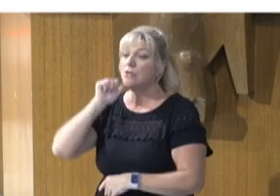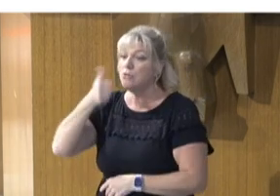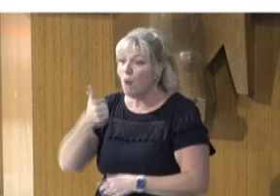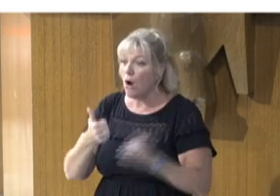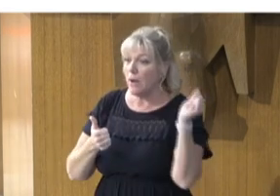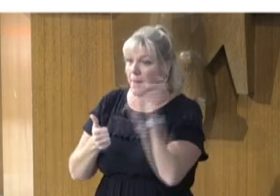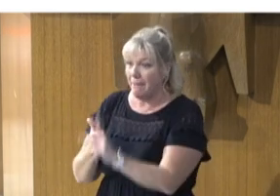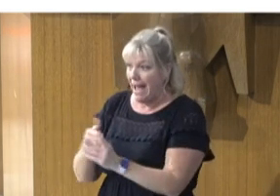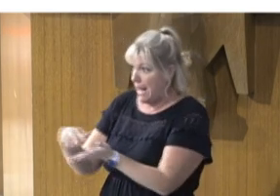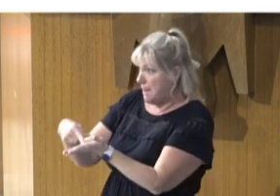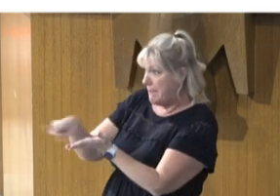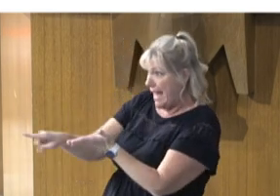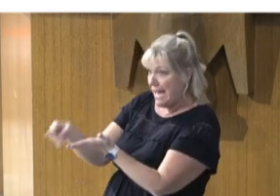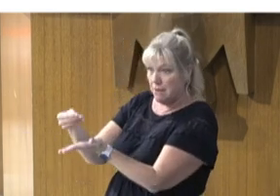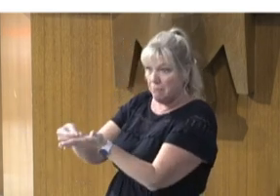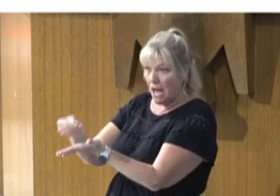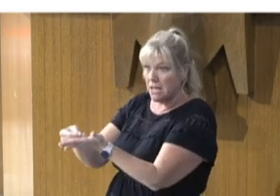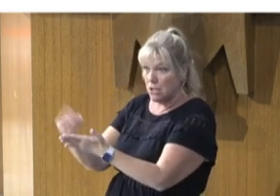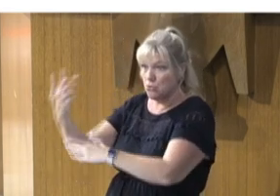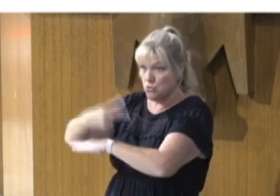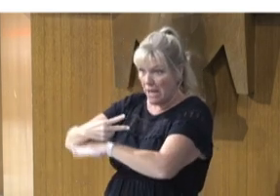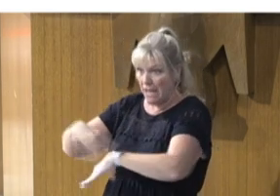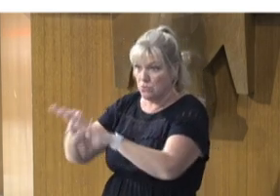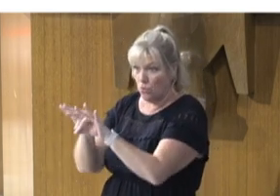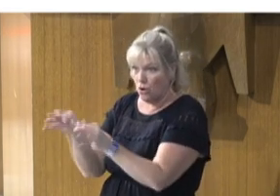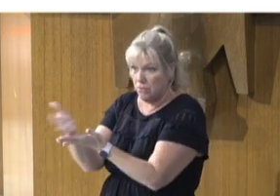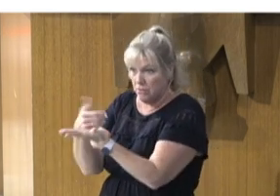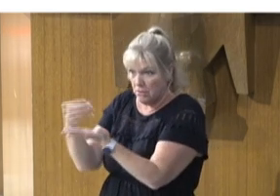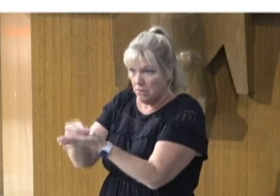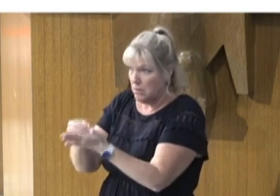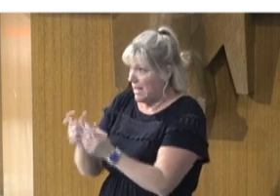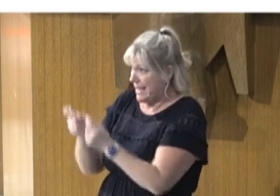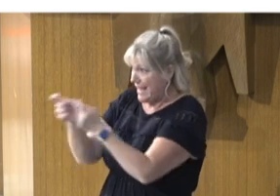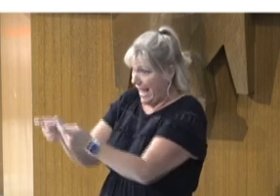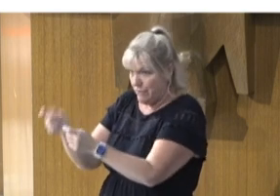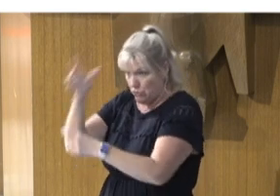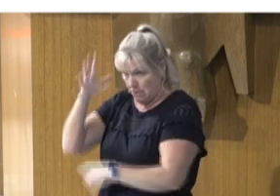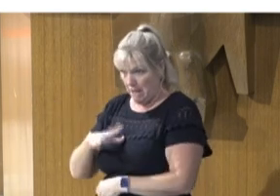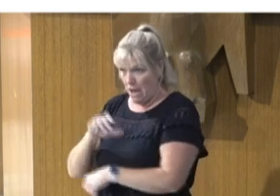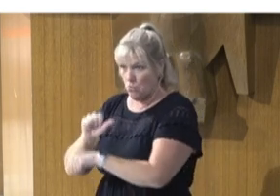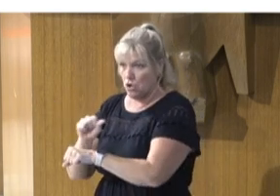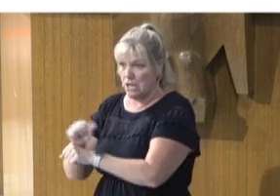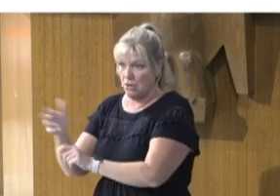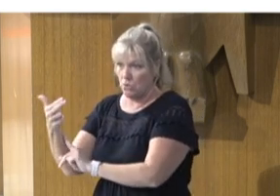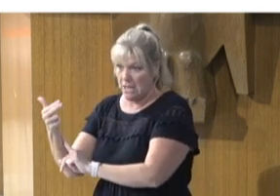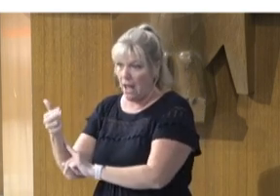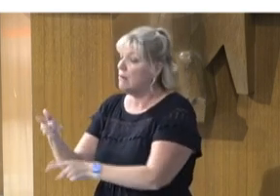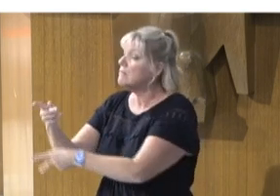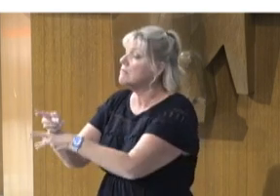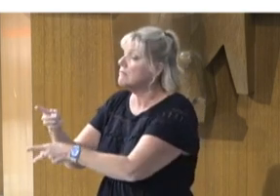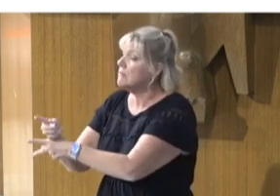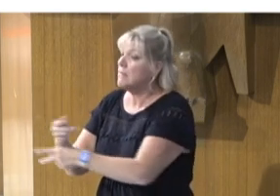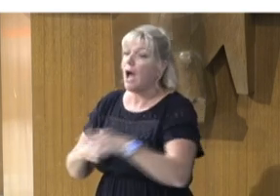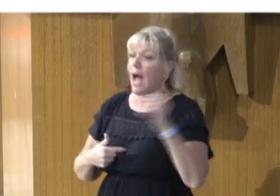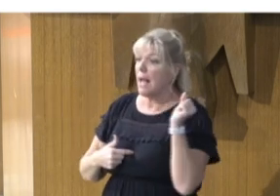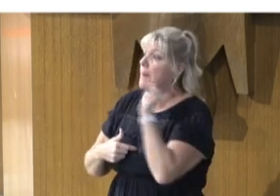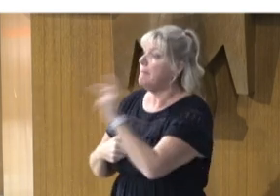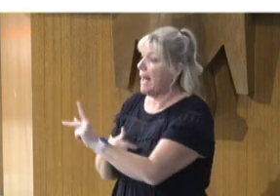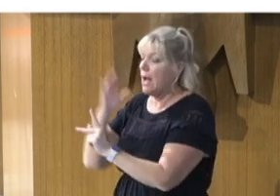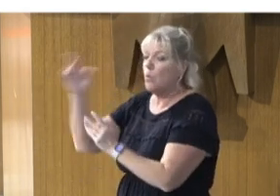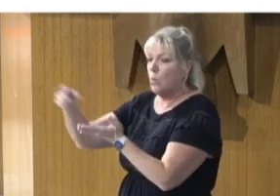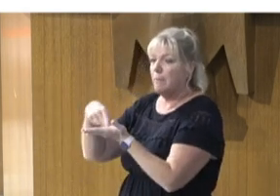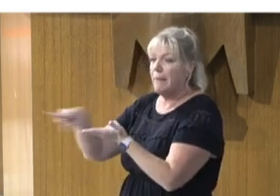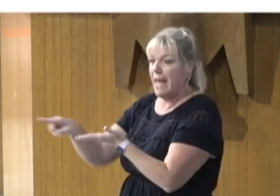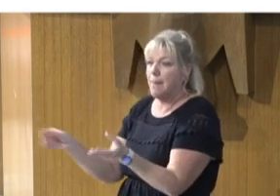two denarii, gave them to the innkeeper, and said, take care of him, and when I come back, I will repay you whatever